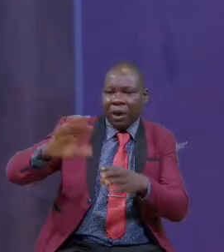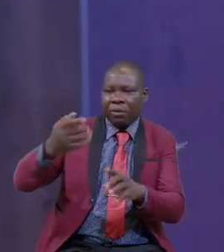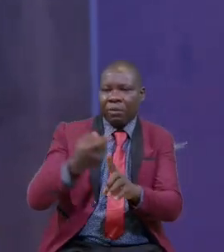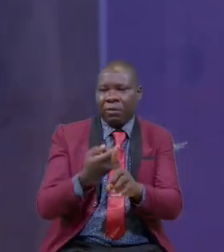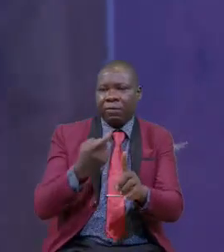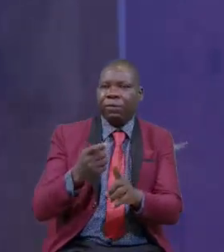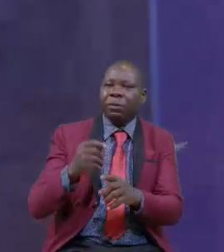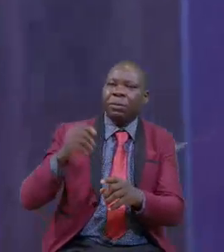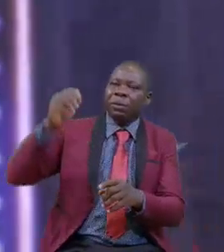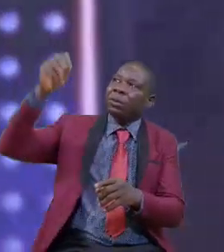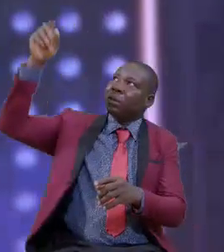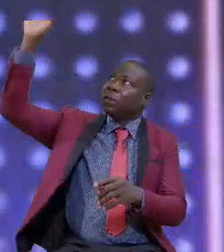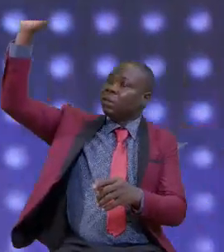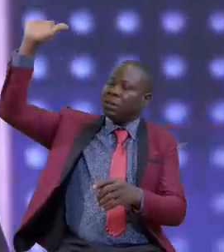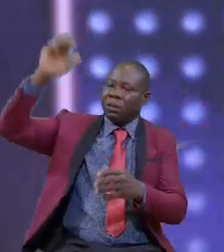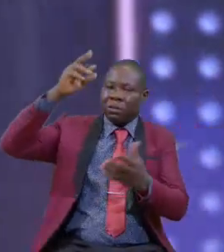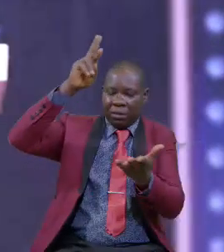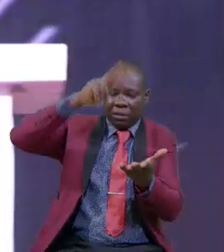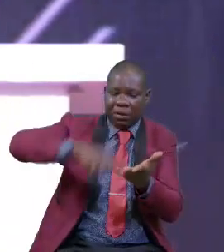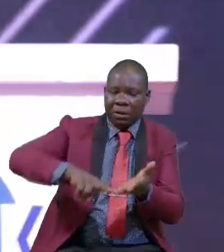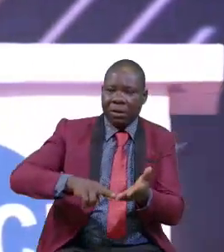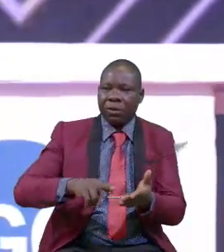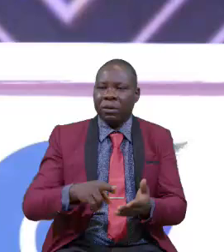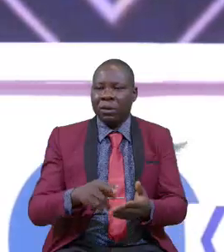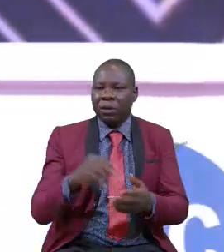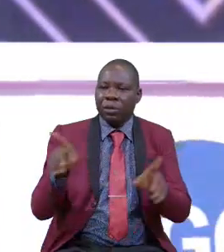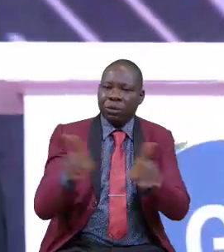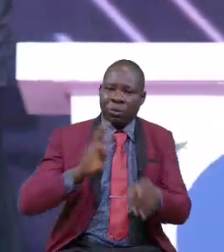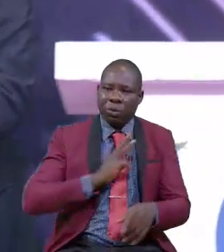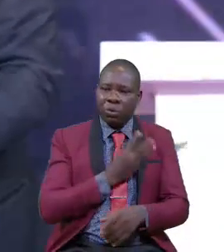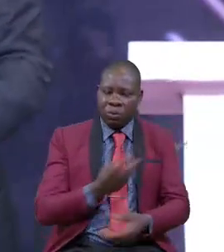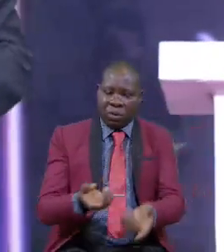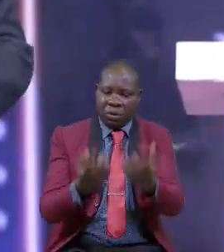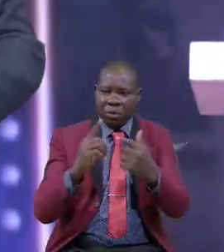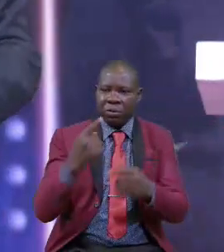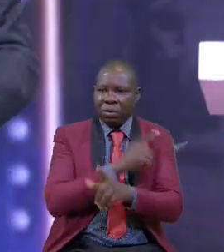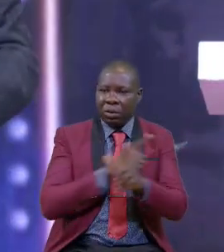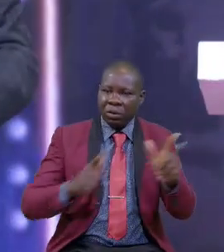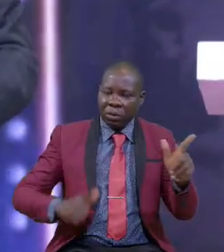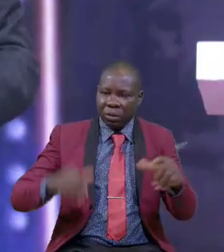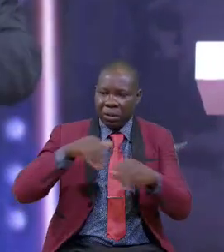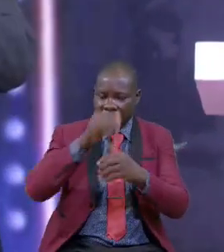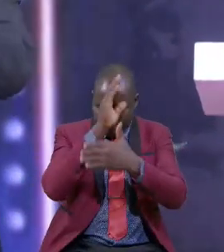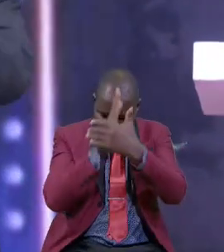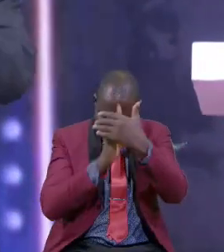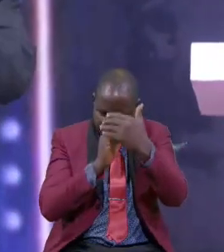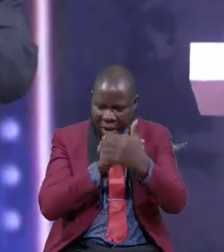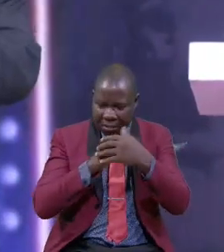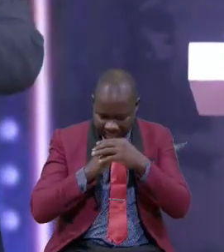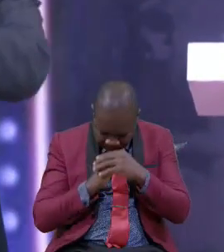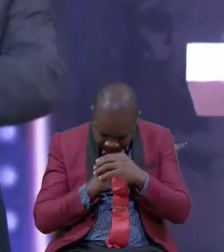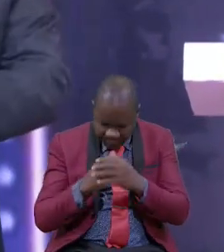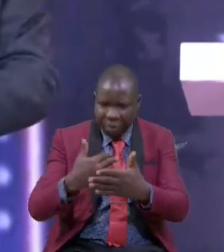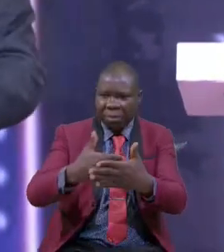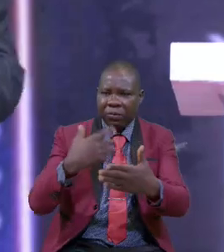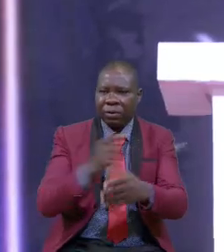record. And so we come to the Lord, we're penitent, and we bend before the Lord, and the Lord